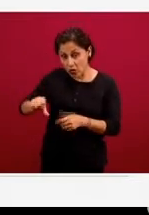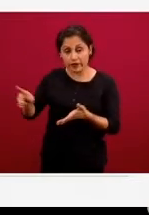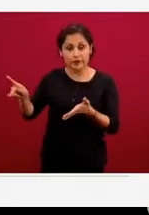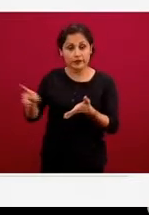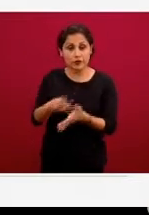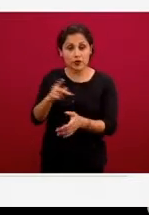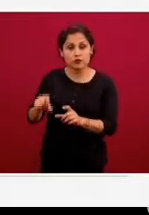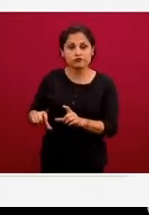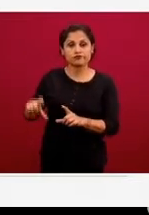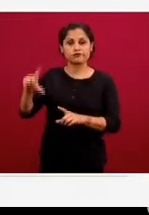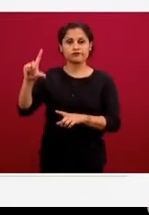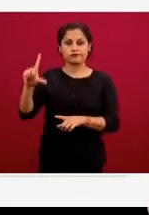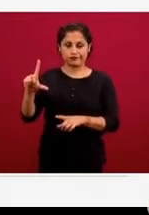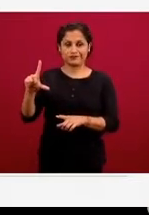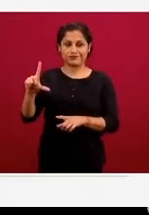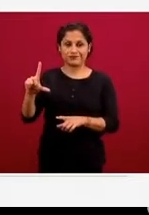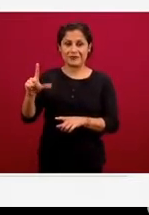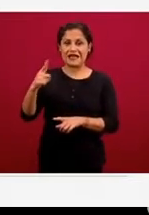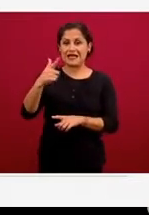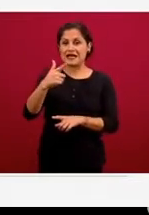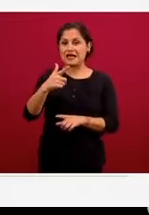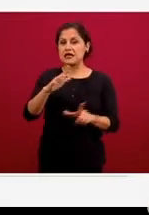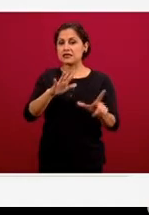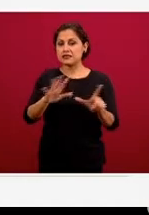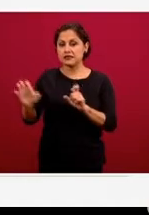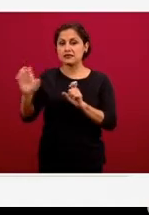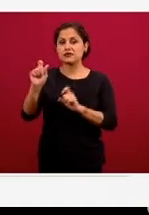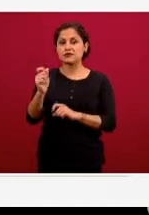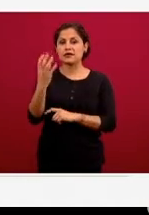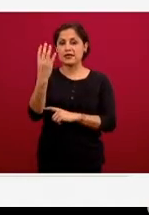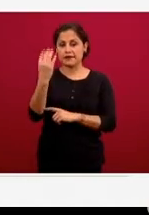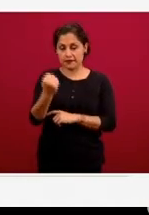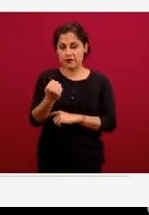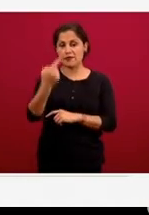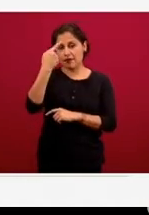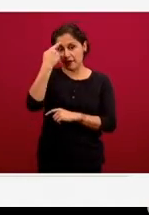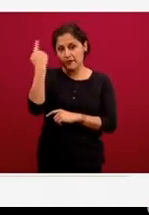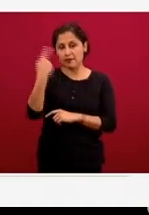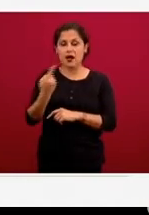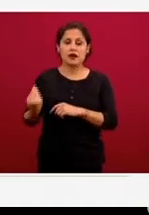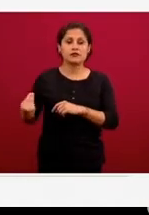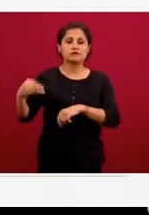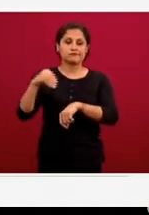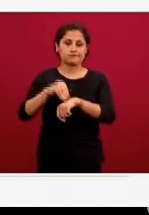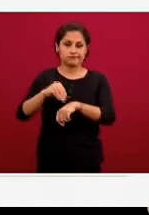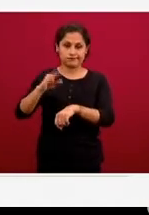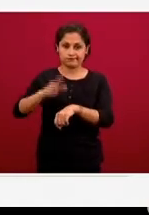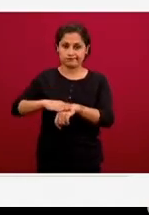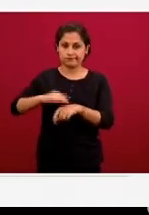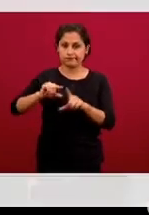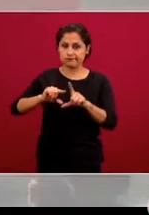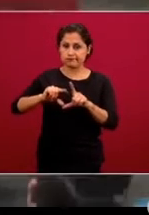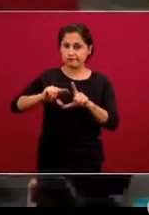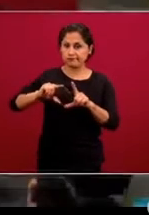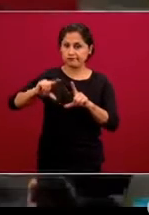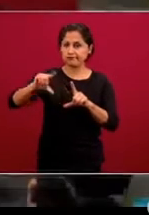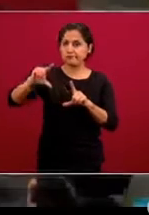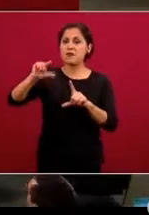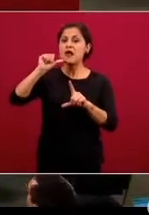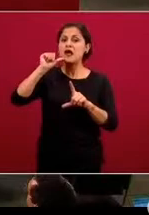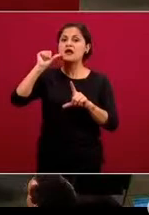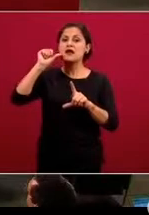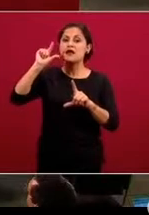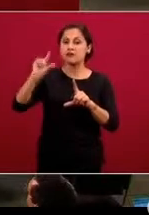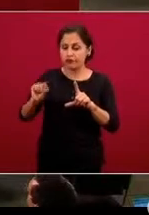those 729 new confirmed cases. See exactly how that behaves with